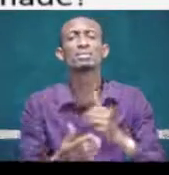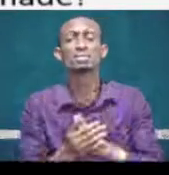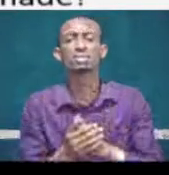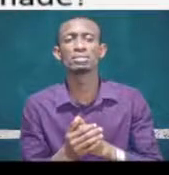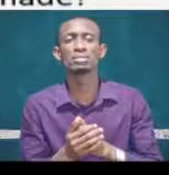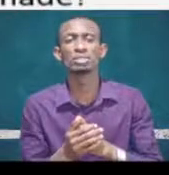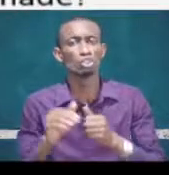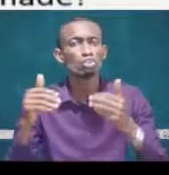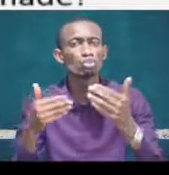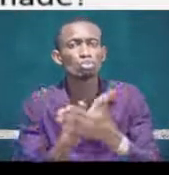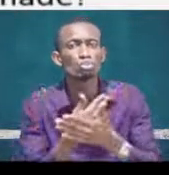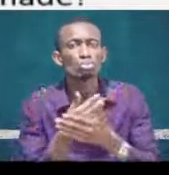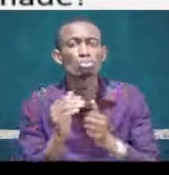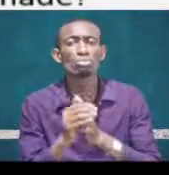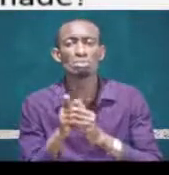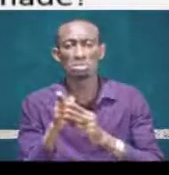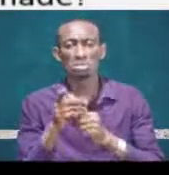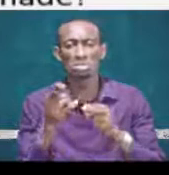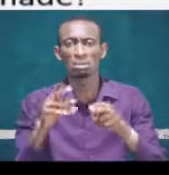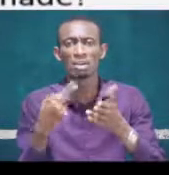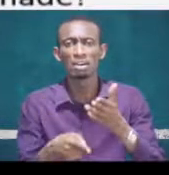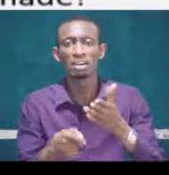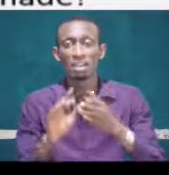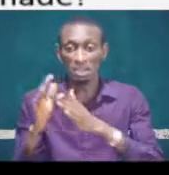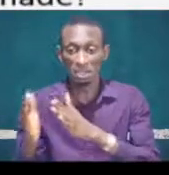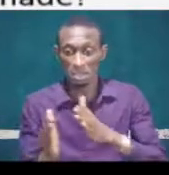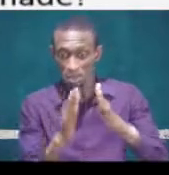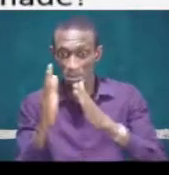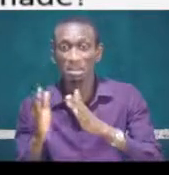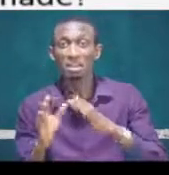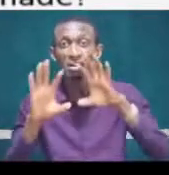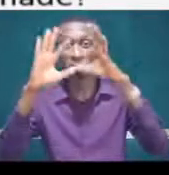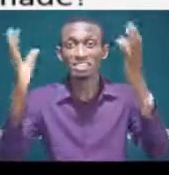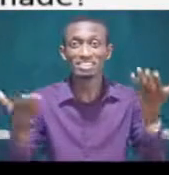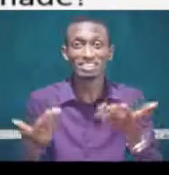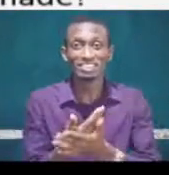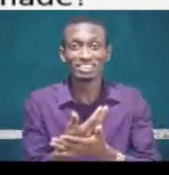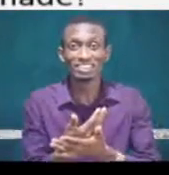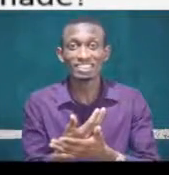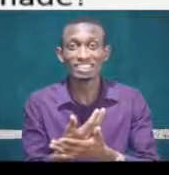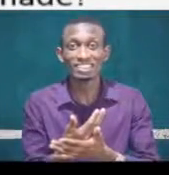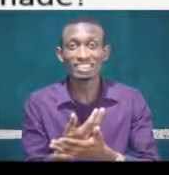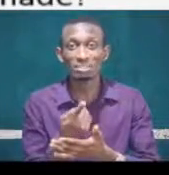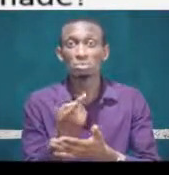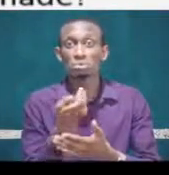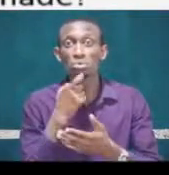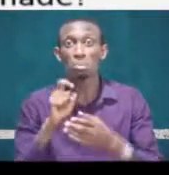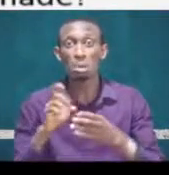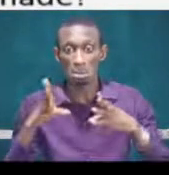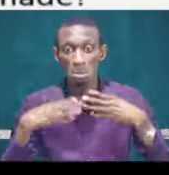what does that mean? Are they preparing us for a new world, a new environment for which we have to adapt to?